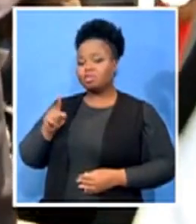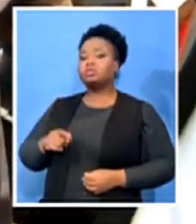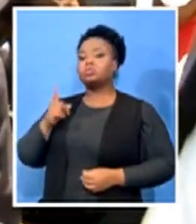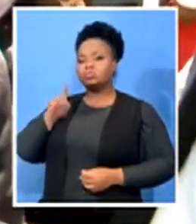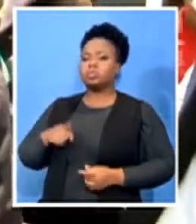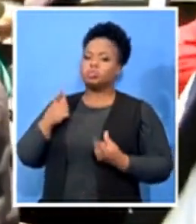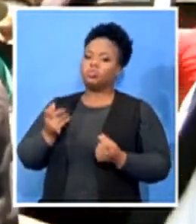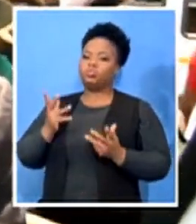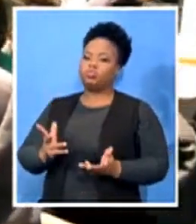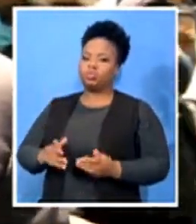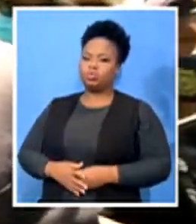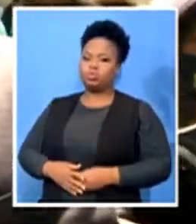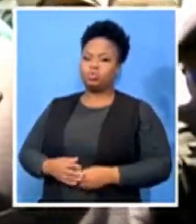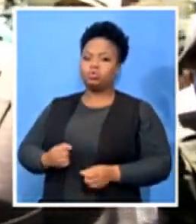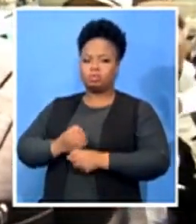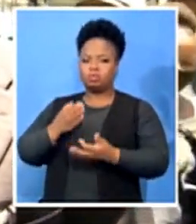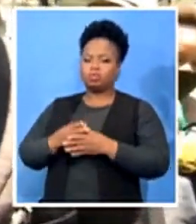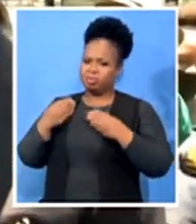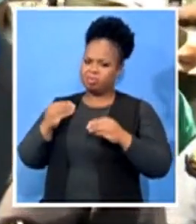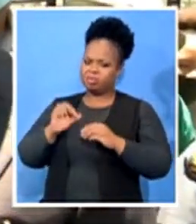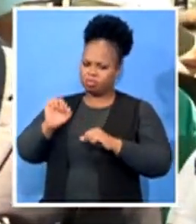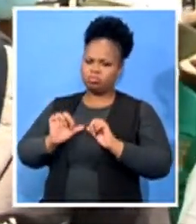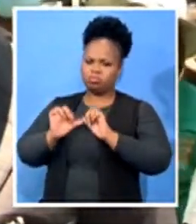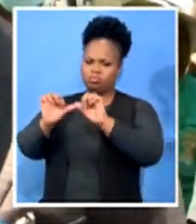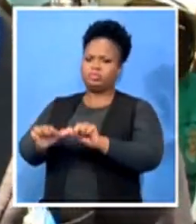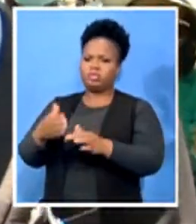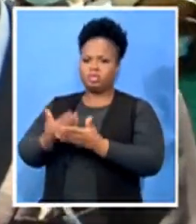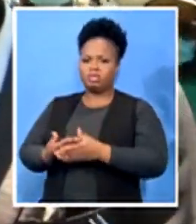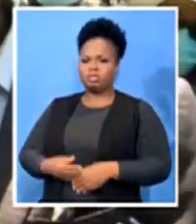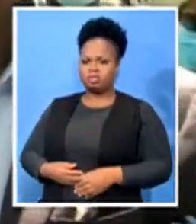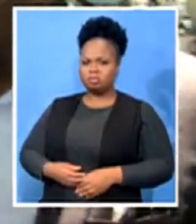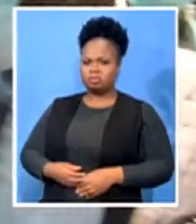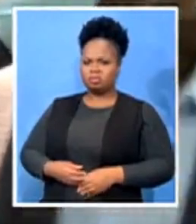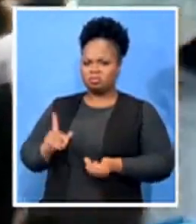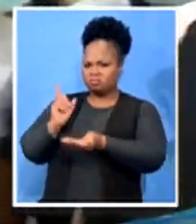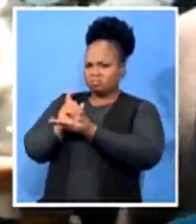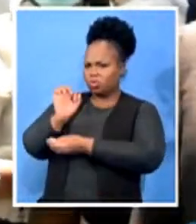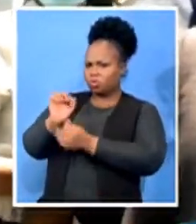your business to continue. Where's your sanitizer?